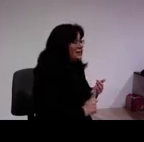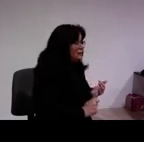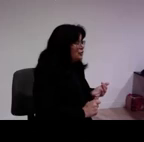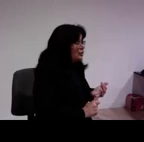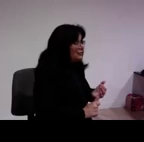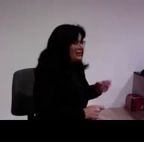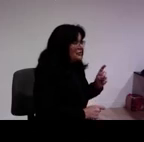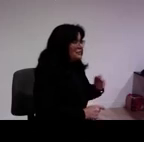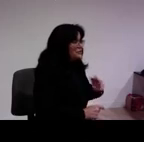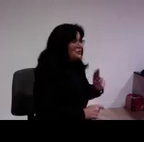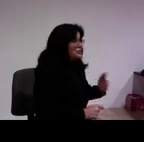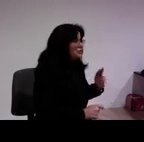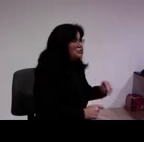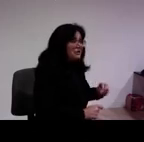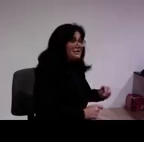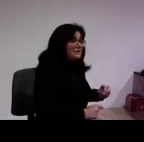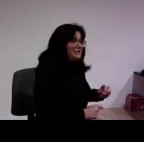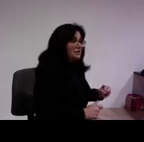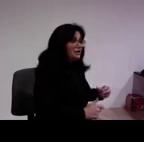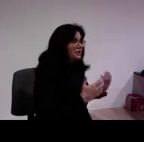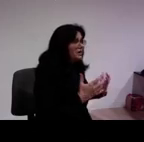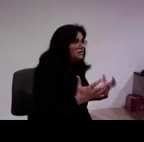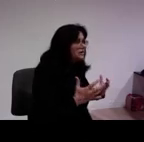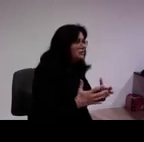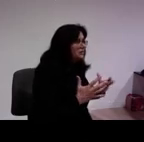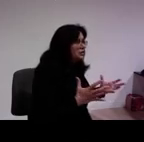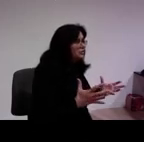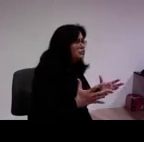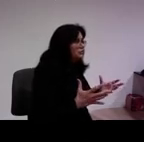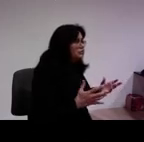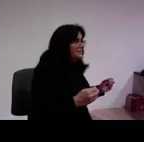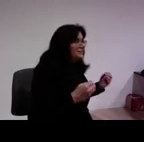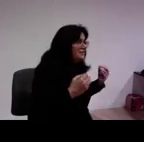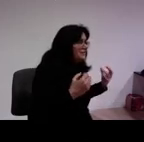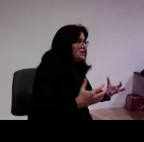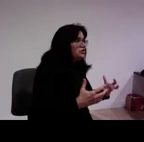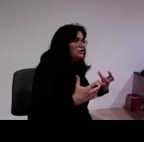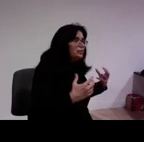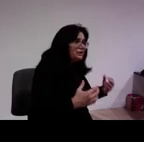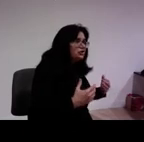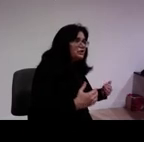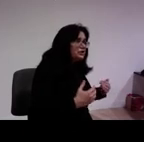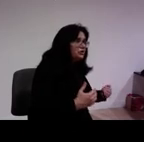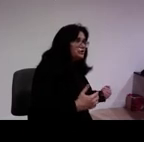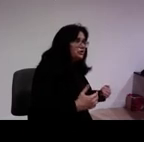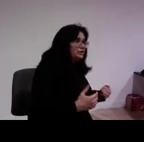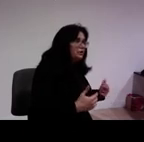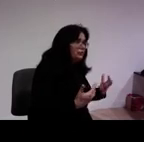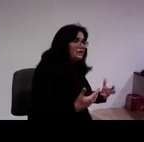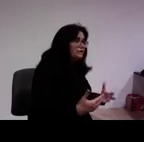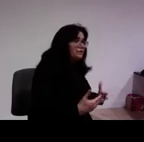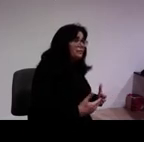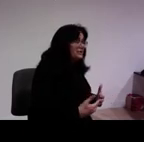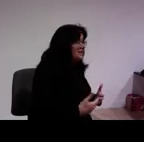And even though I only ever spoke to her twice, I count Gaynor McDonald in the kinship and the genealogy